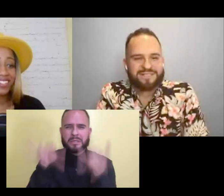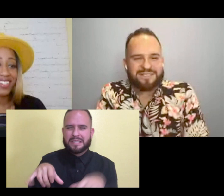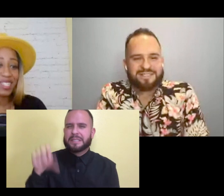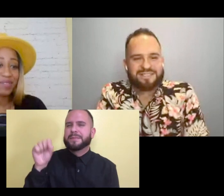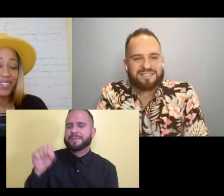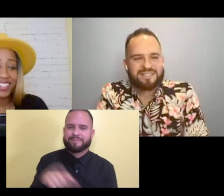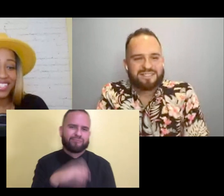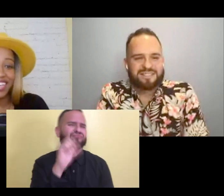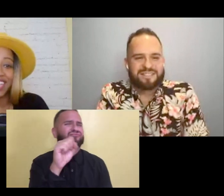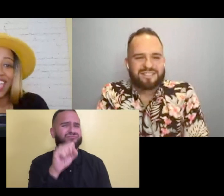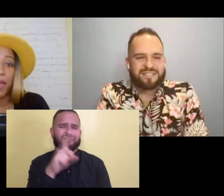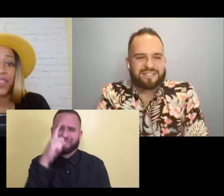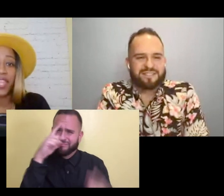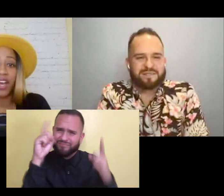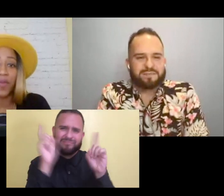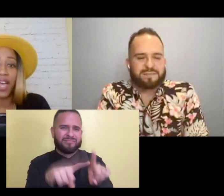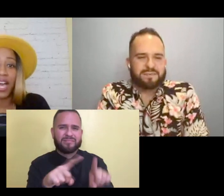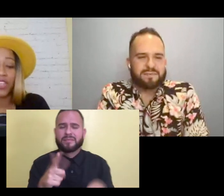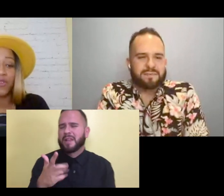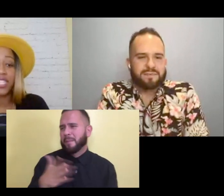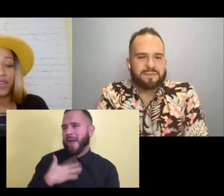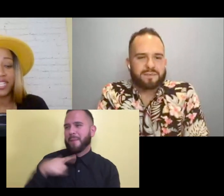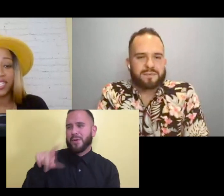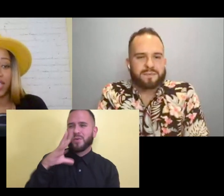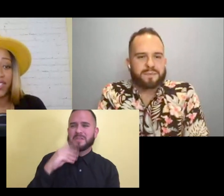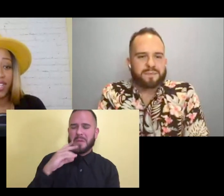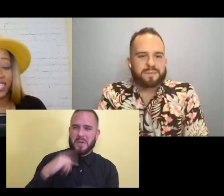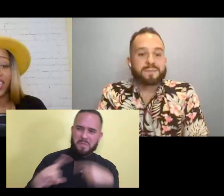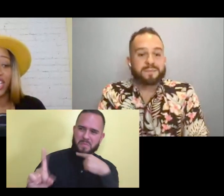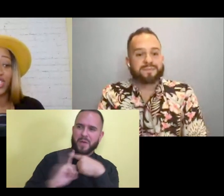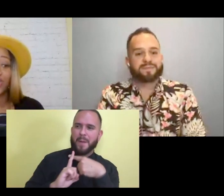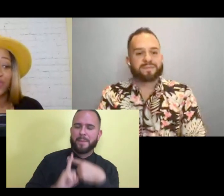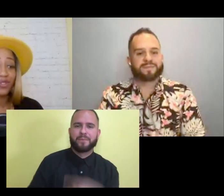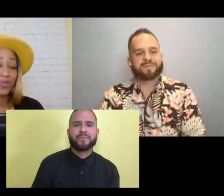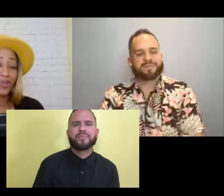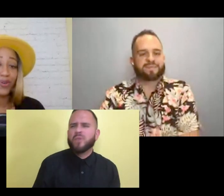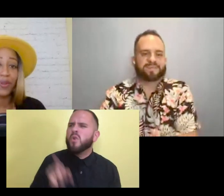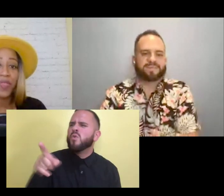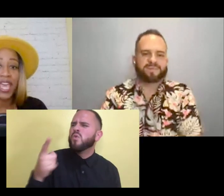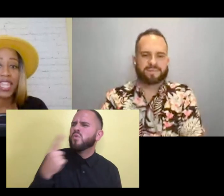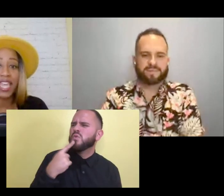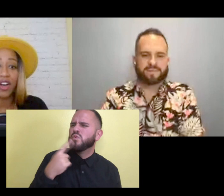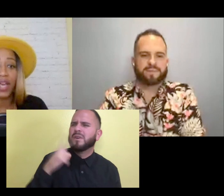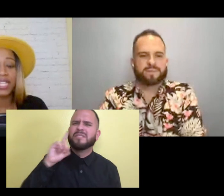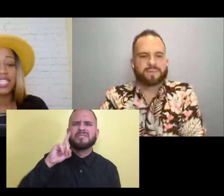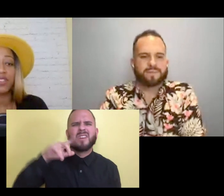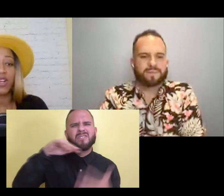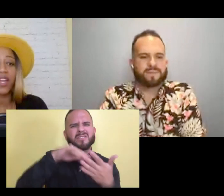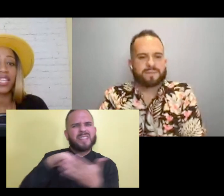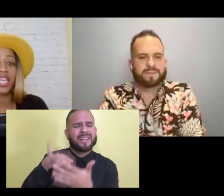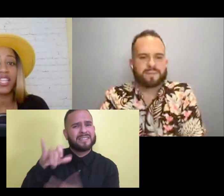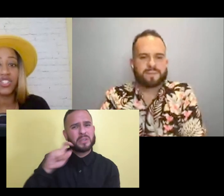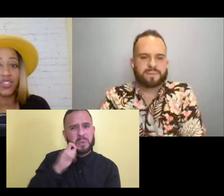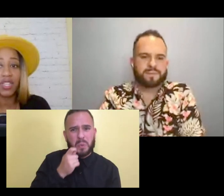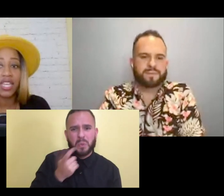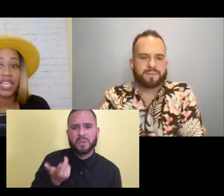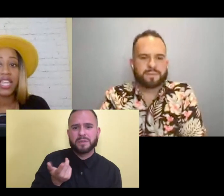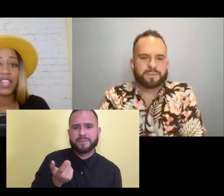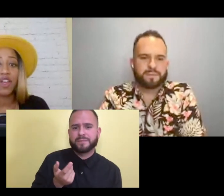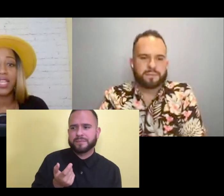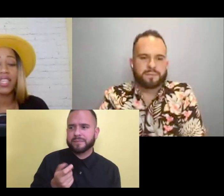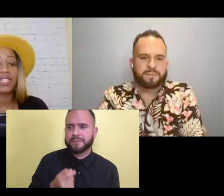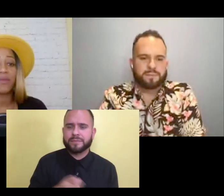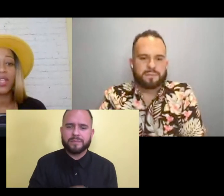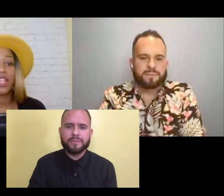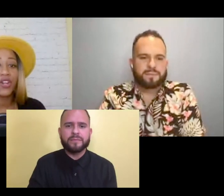able to experience that. Now, you said you got into deaf studies. I think that's super, super cool. Now, anytime you start working in the industry,